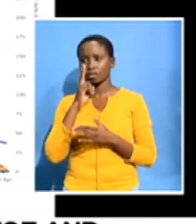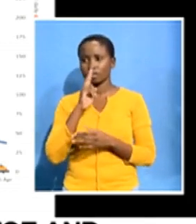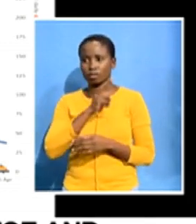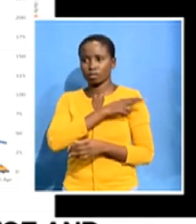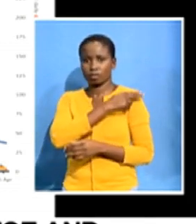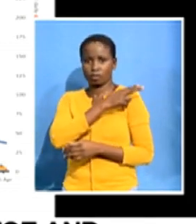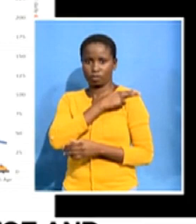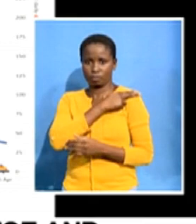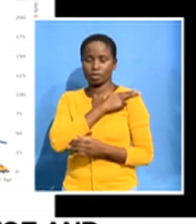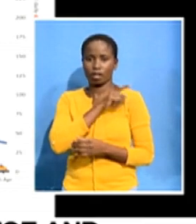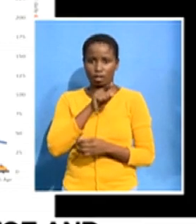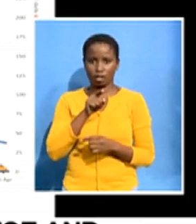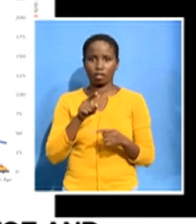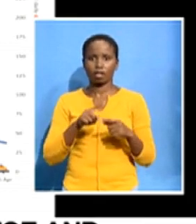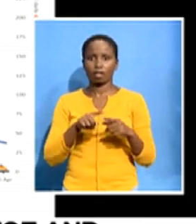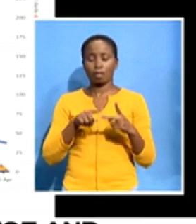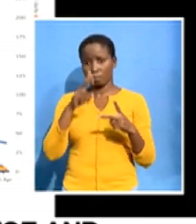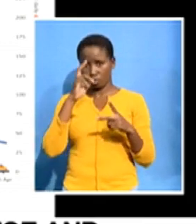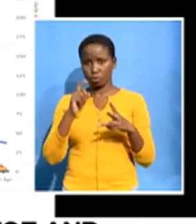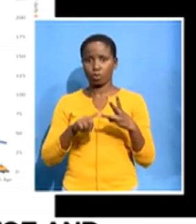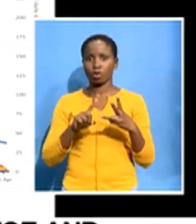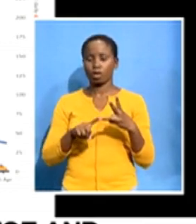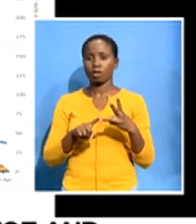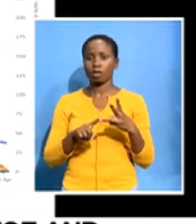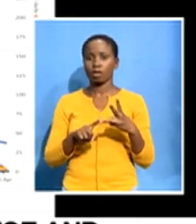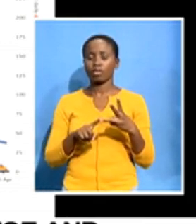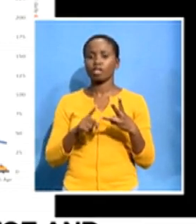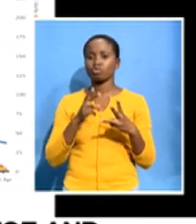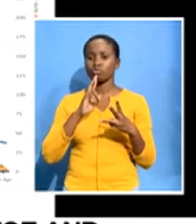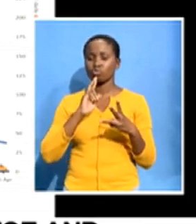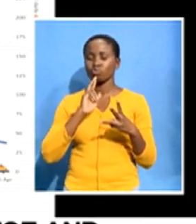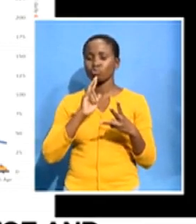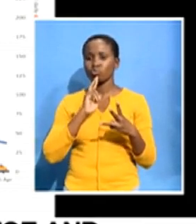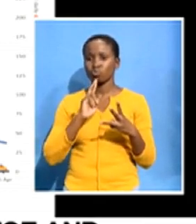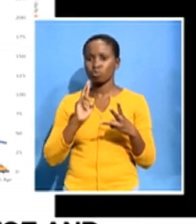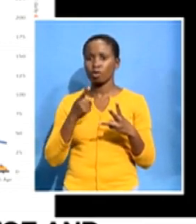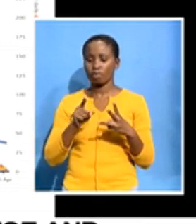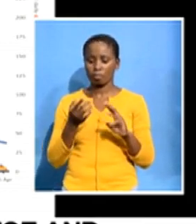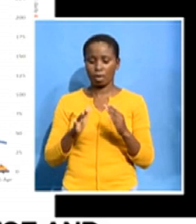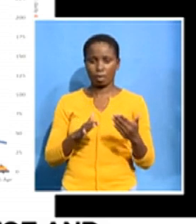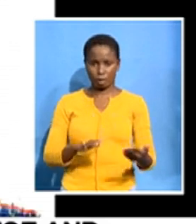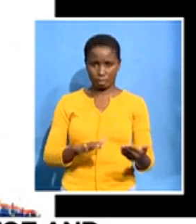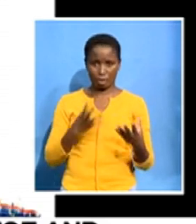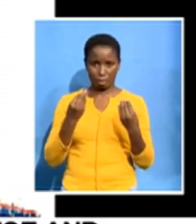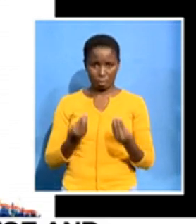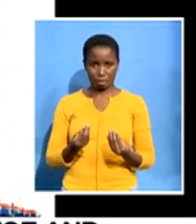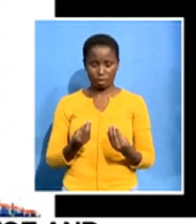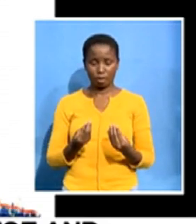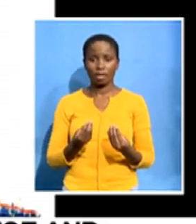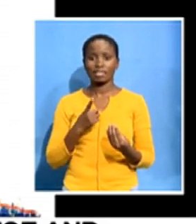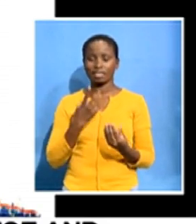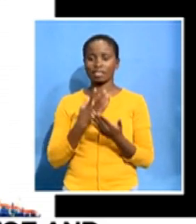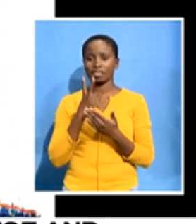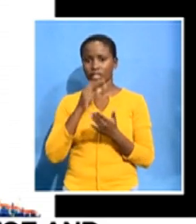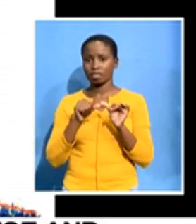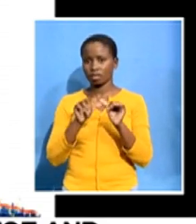are the cases, and then the red lines are the deaths, and a continued drop over this period. If we look at the